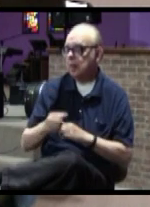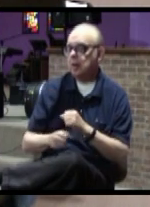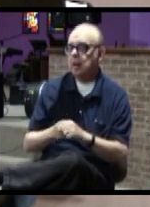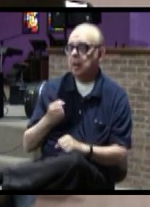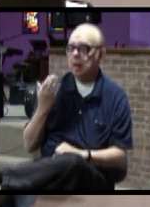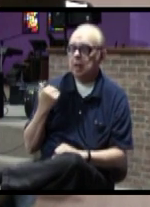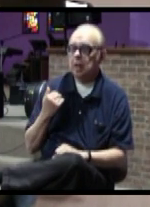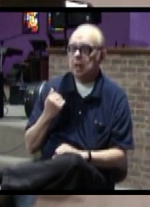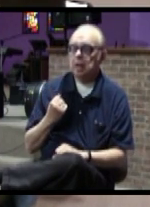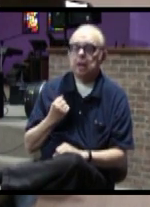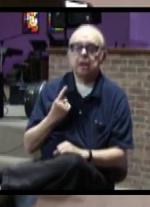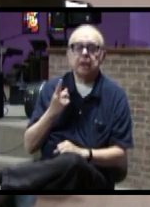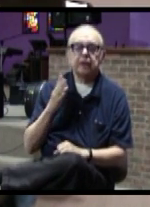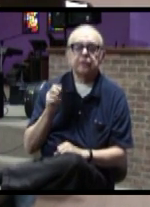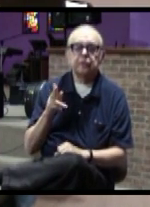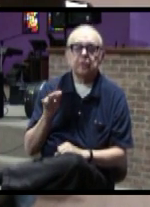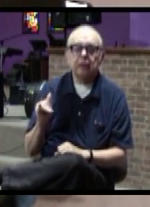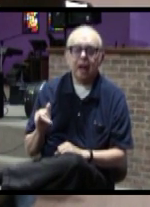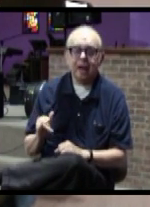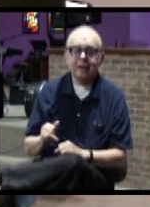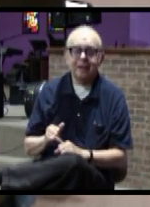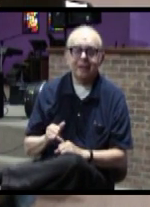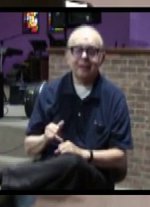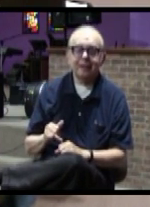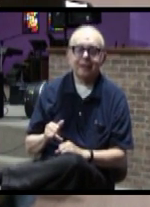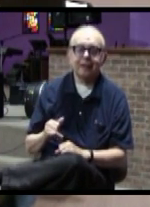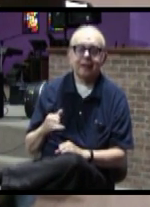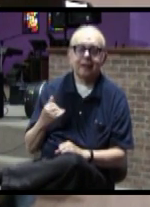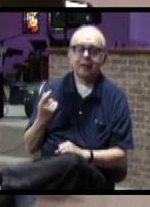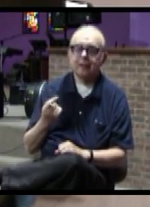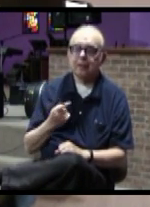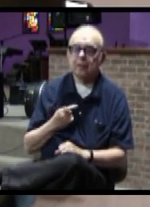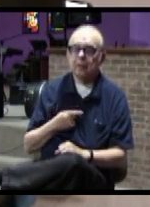When I came here 10 years ago, next July,